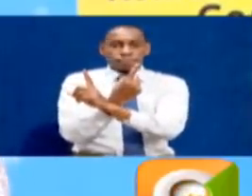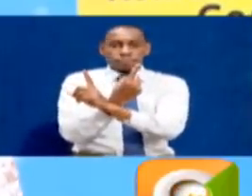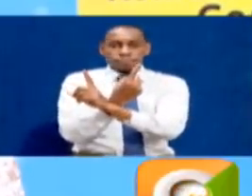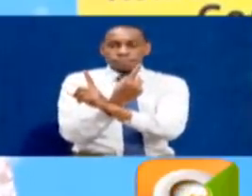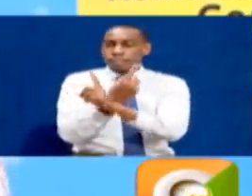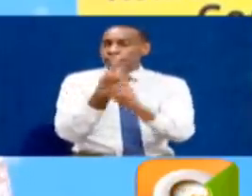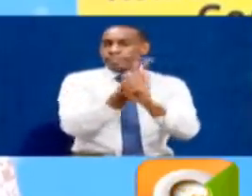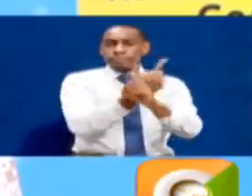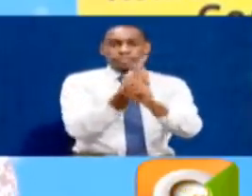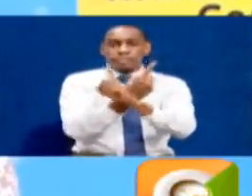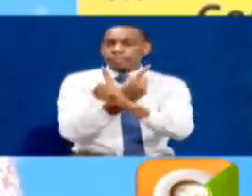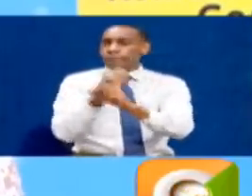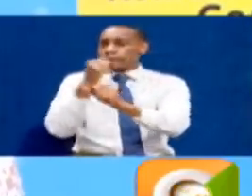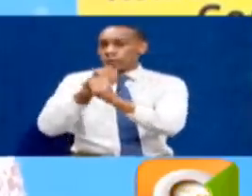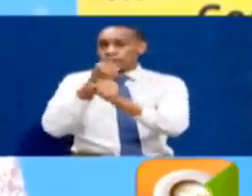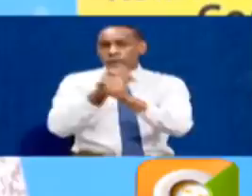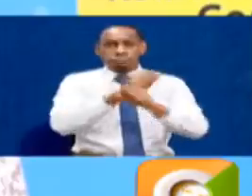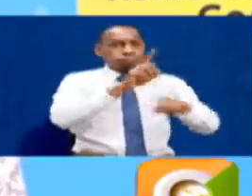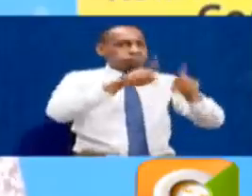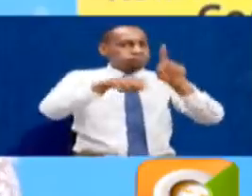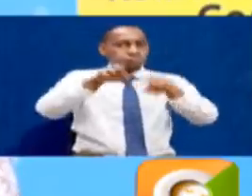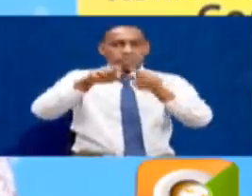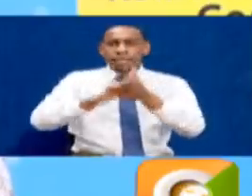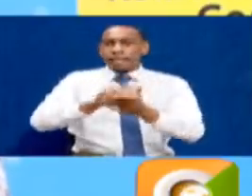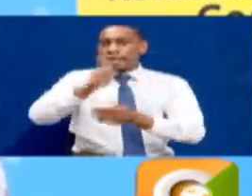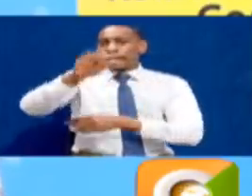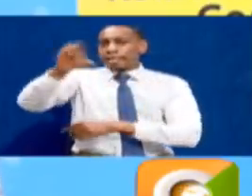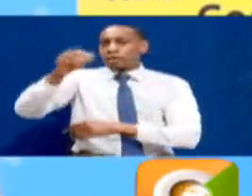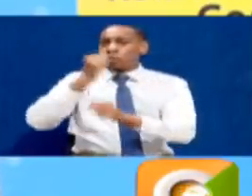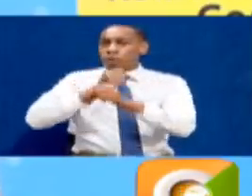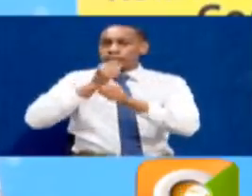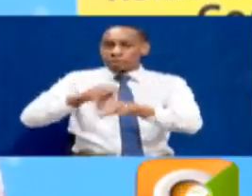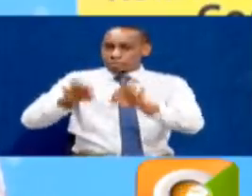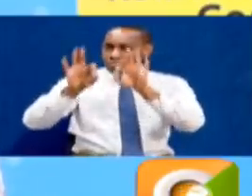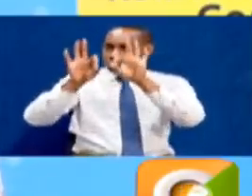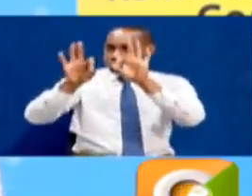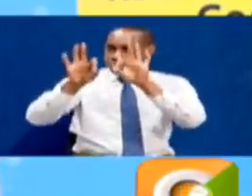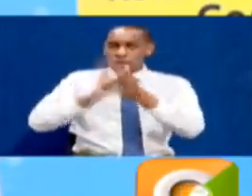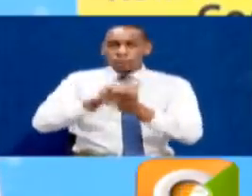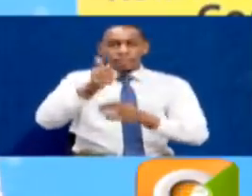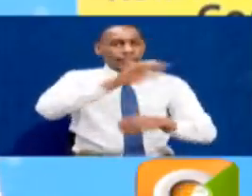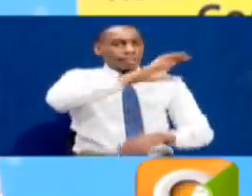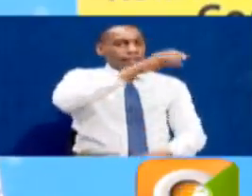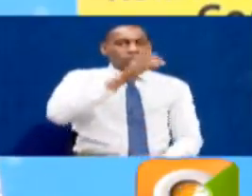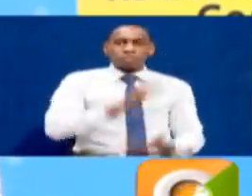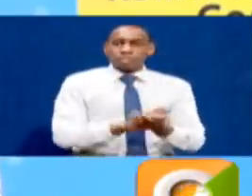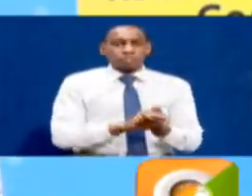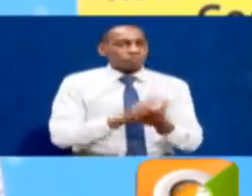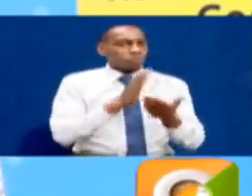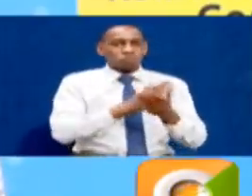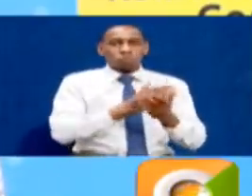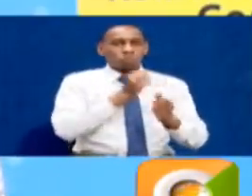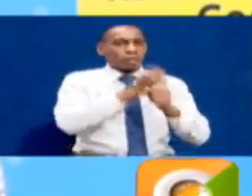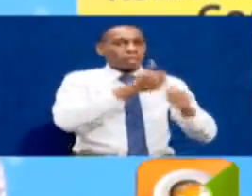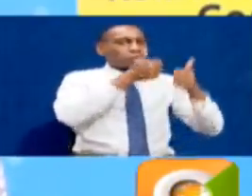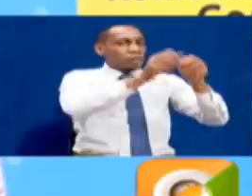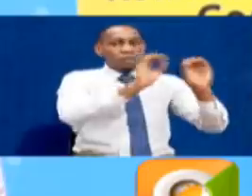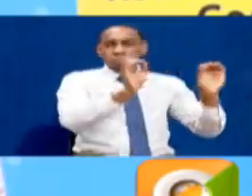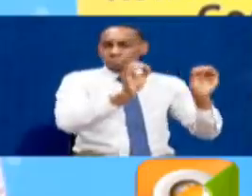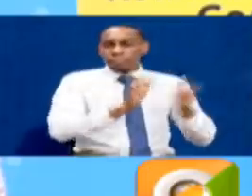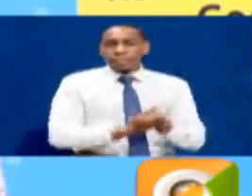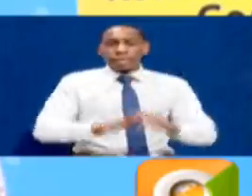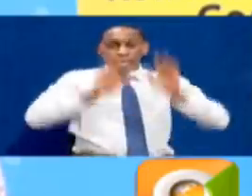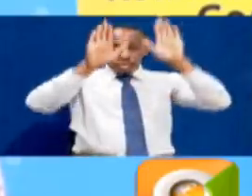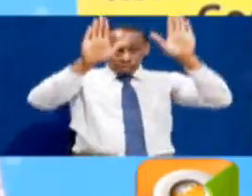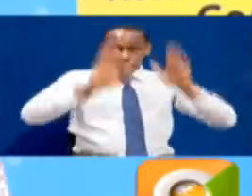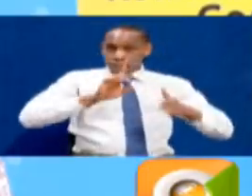mixed bag of performances, with some counties doing extremely well and others lagging very far behind. So it